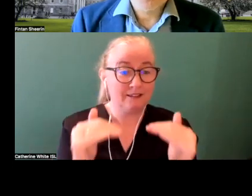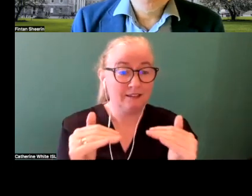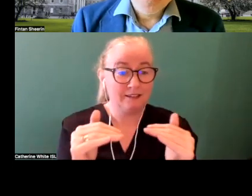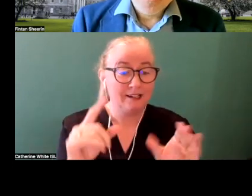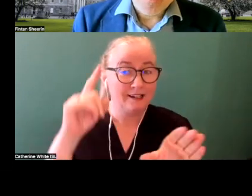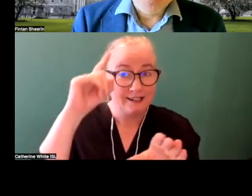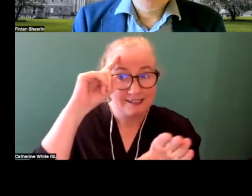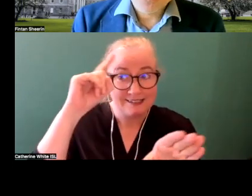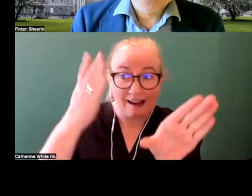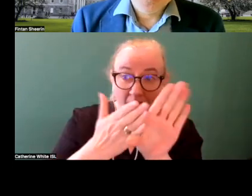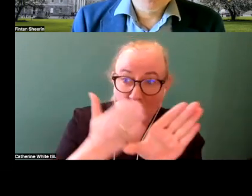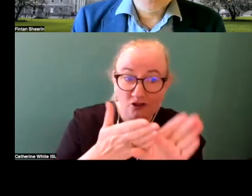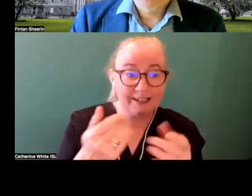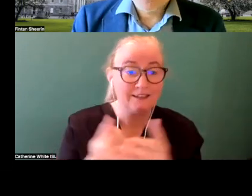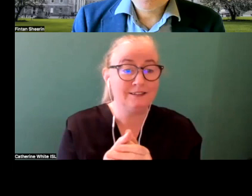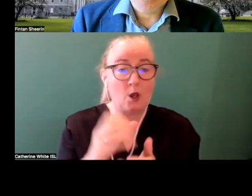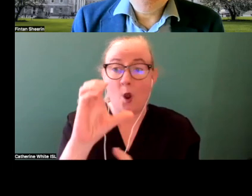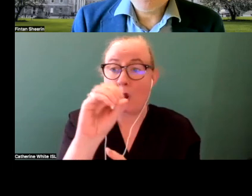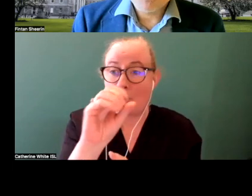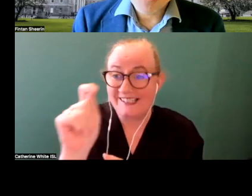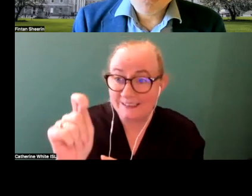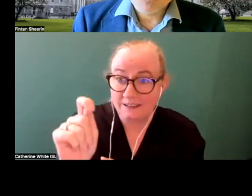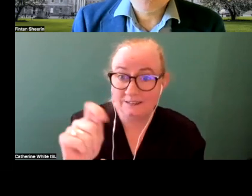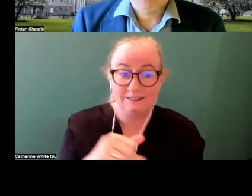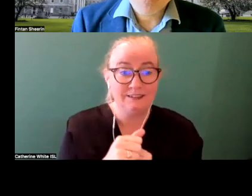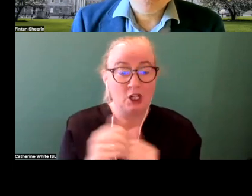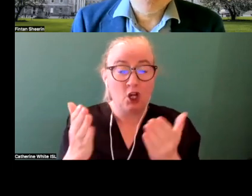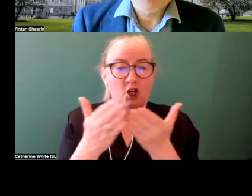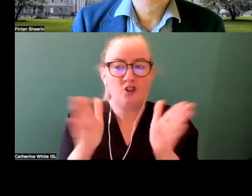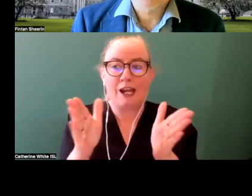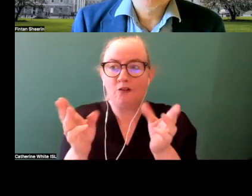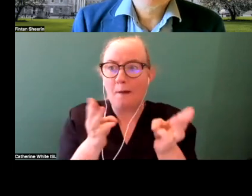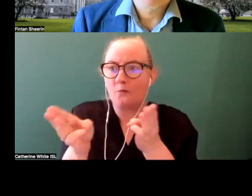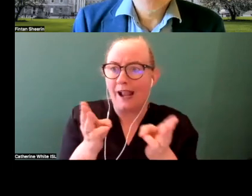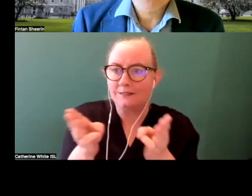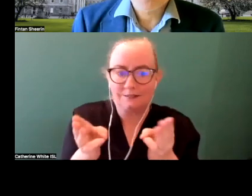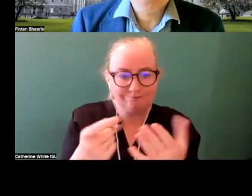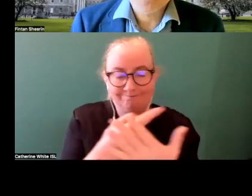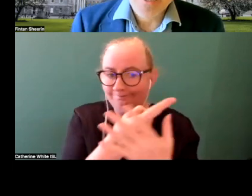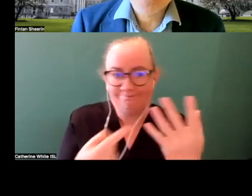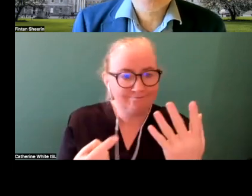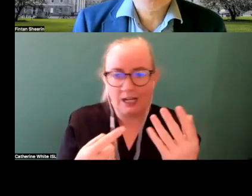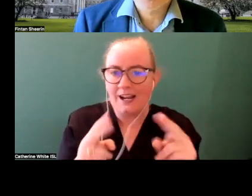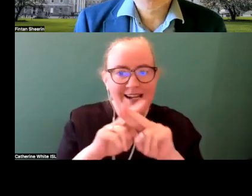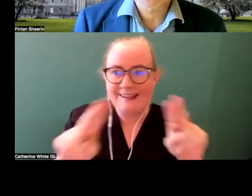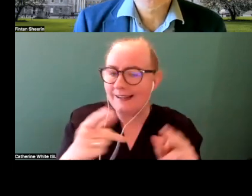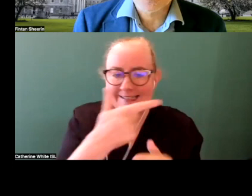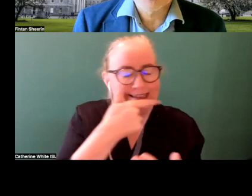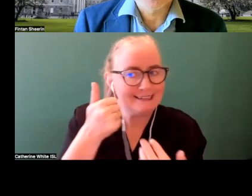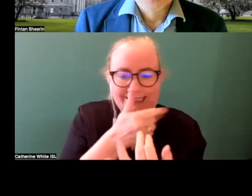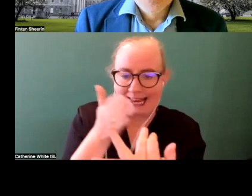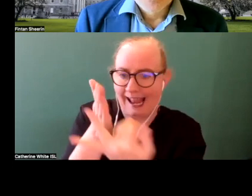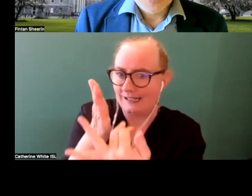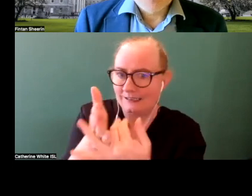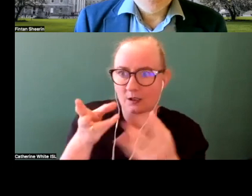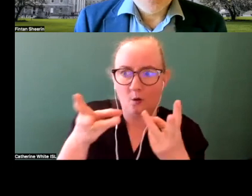psychology, occupational therapy, these, and even general practice are often not as easily accessed as we would like them to